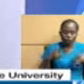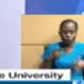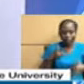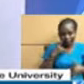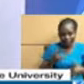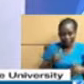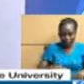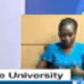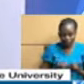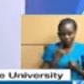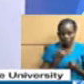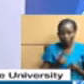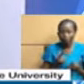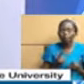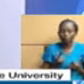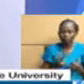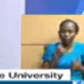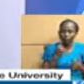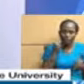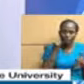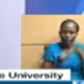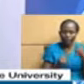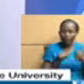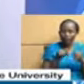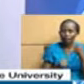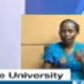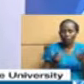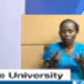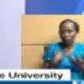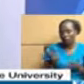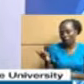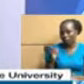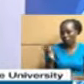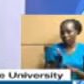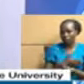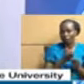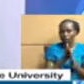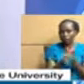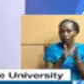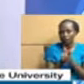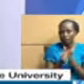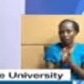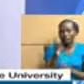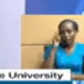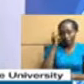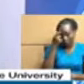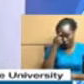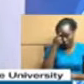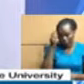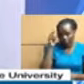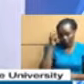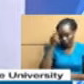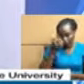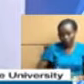to the insurance of last resort, which is what my colleague has just been explaining. Government is in place as an